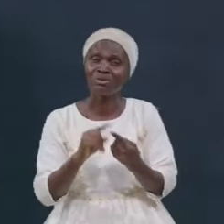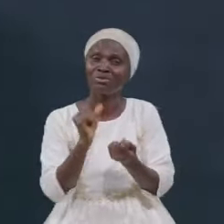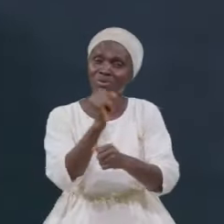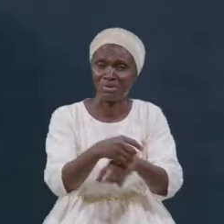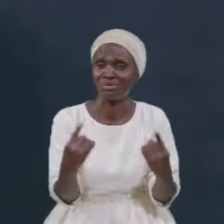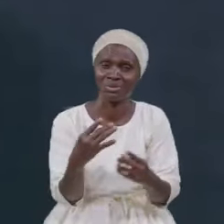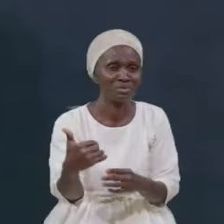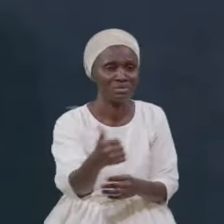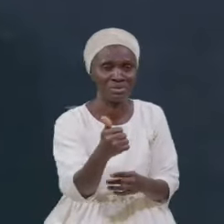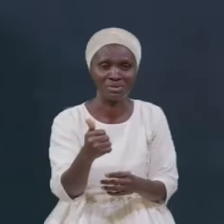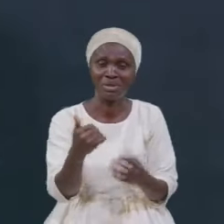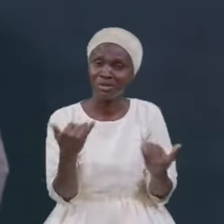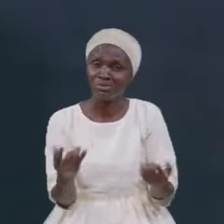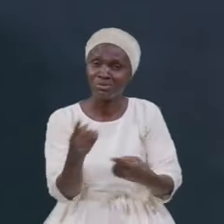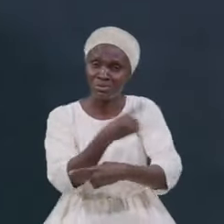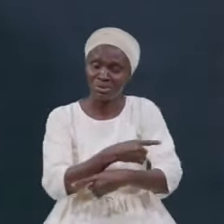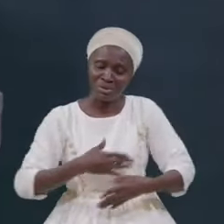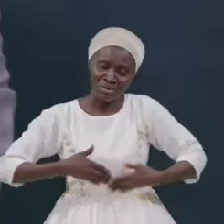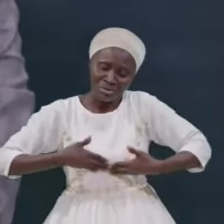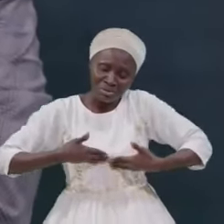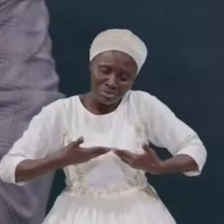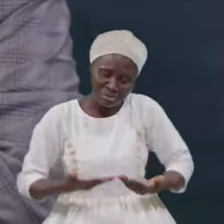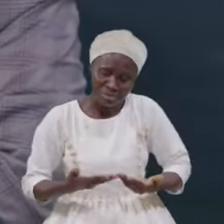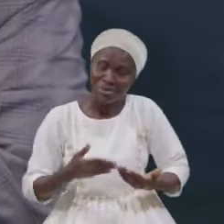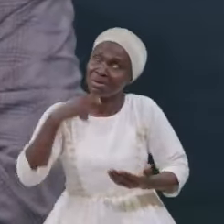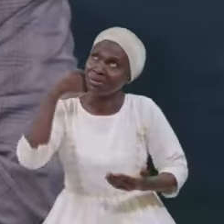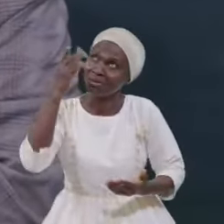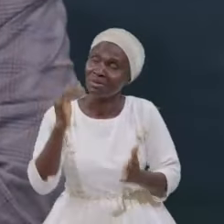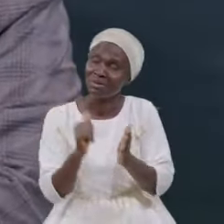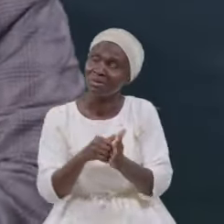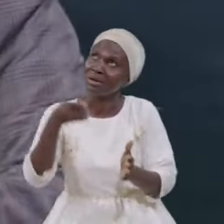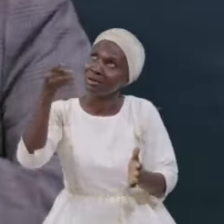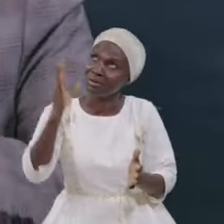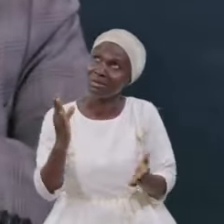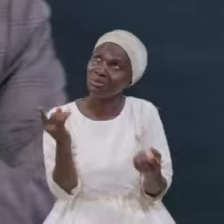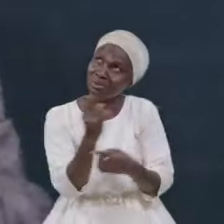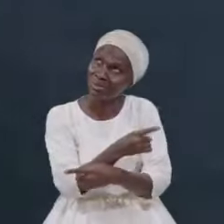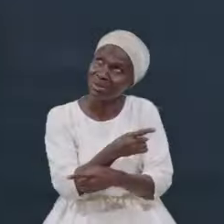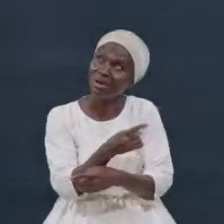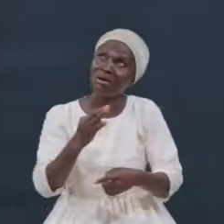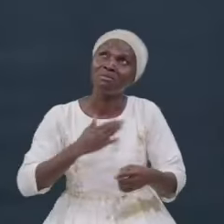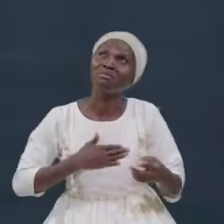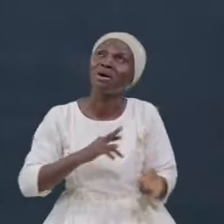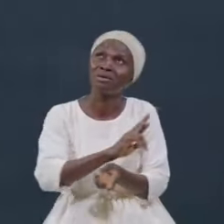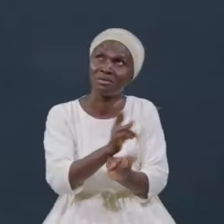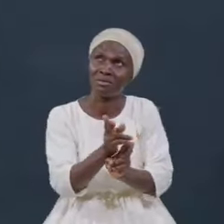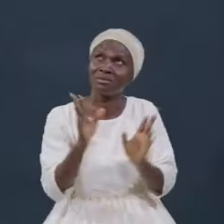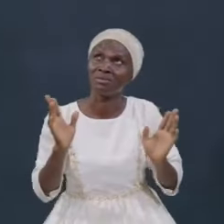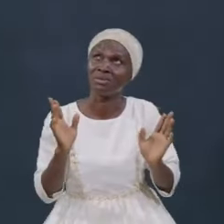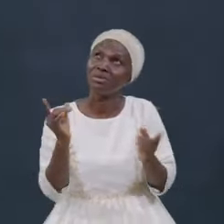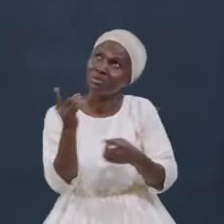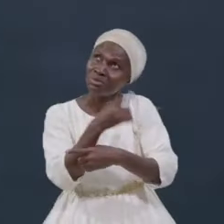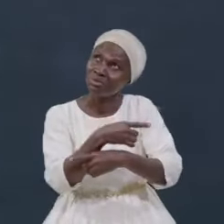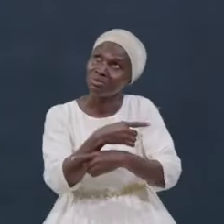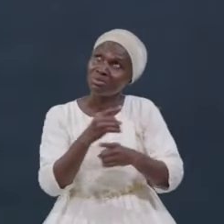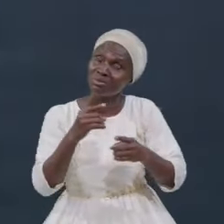of repentance, before the day of reckoning comes, I come to Christ.